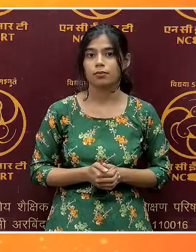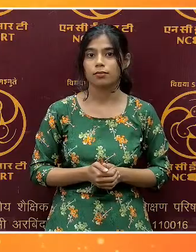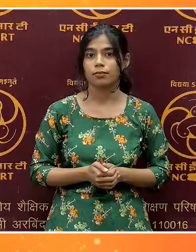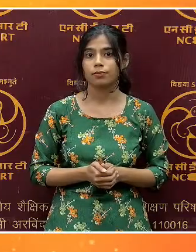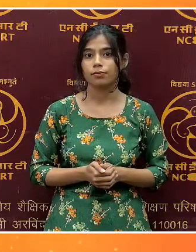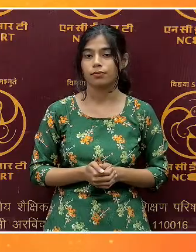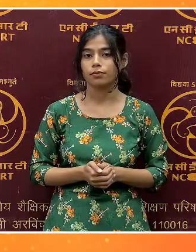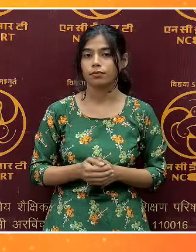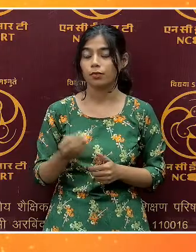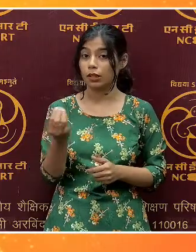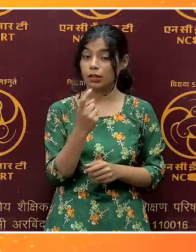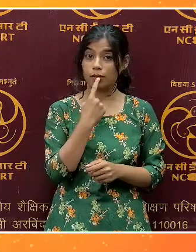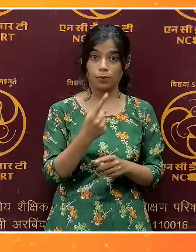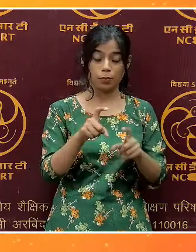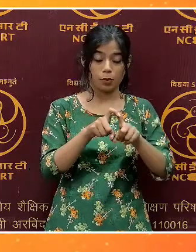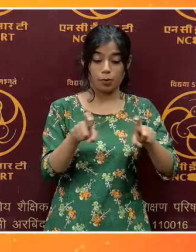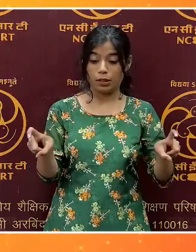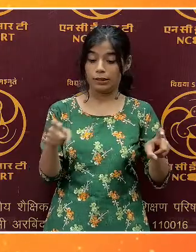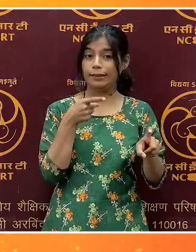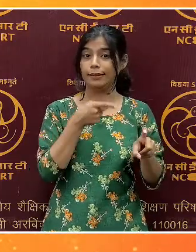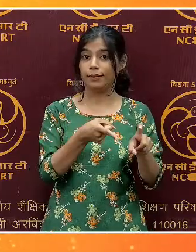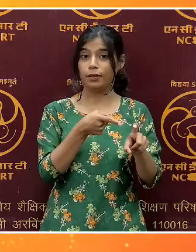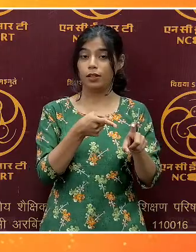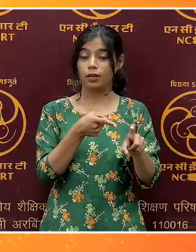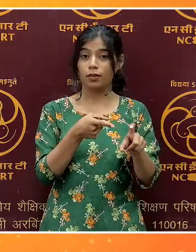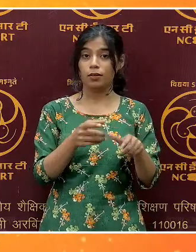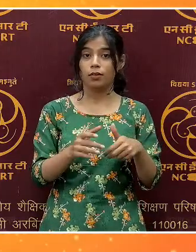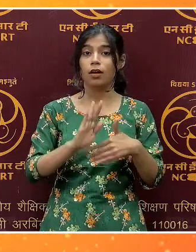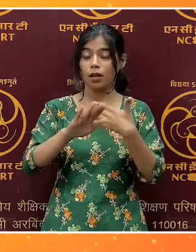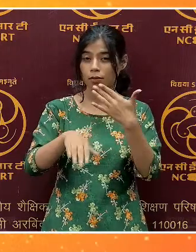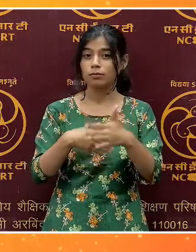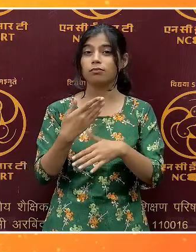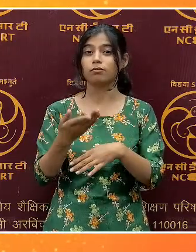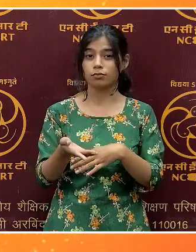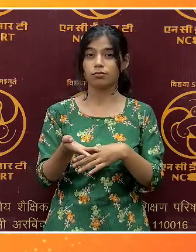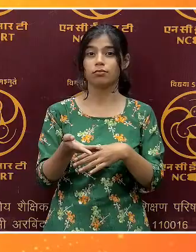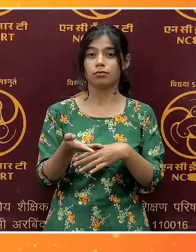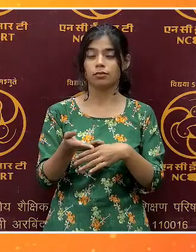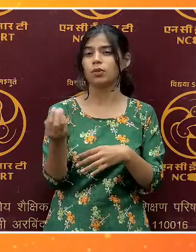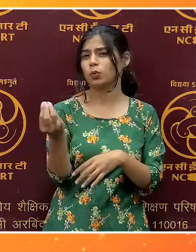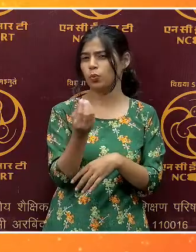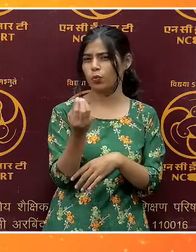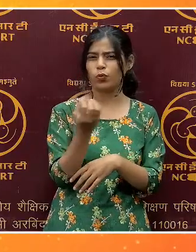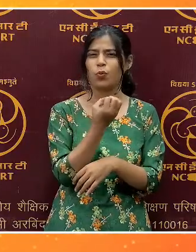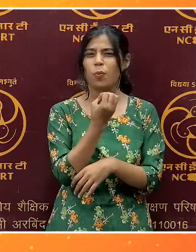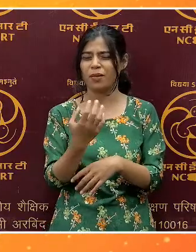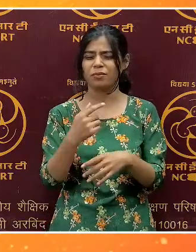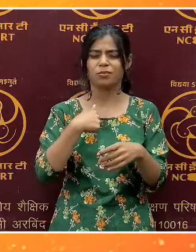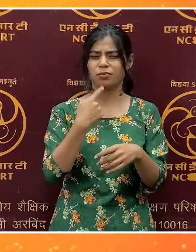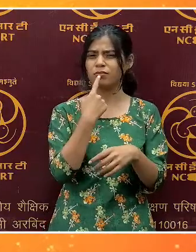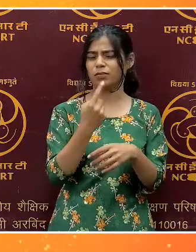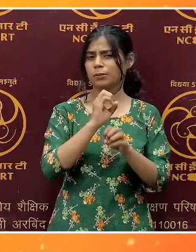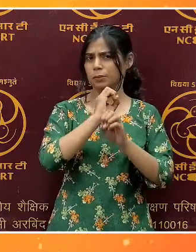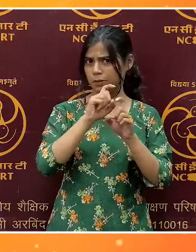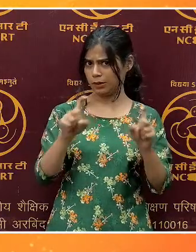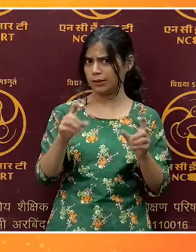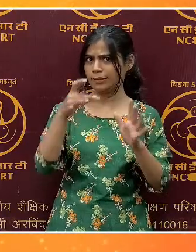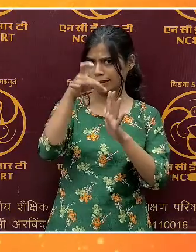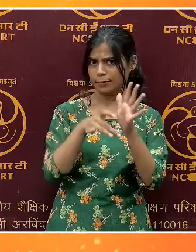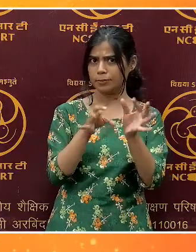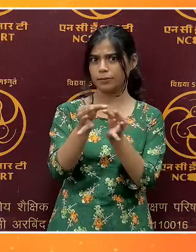This will be clear in the coming few minutes. Suppose we have a